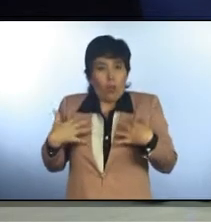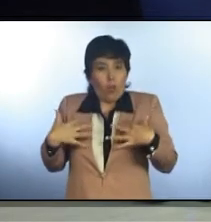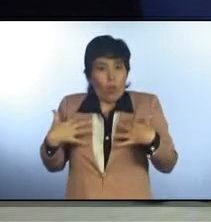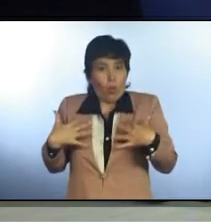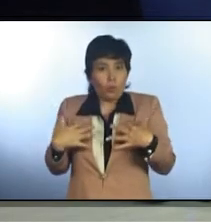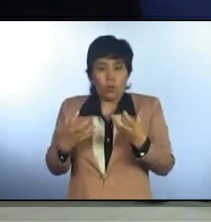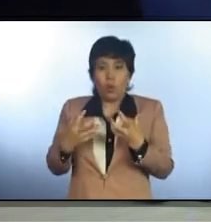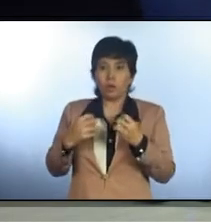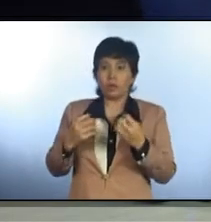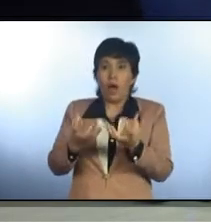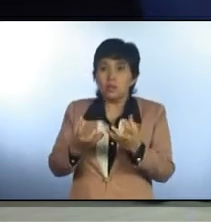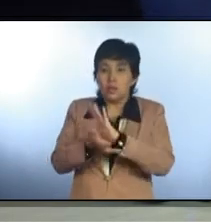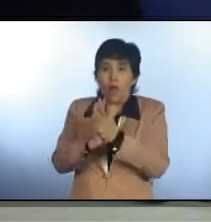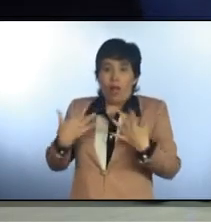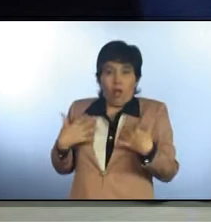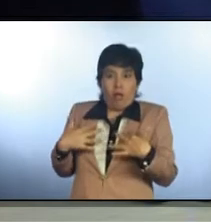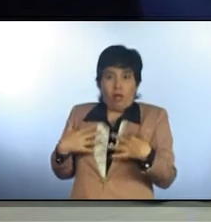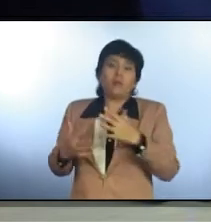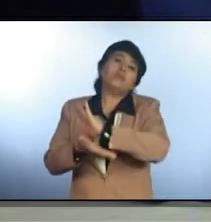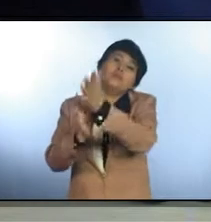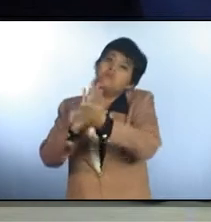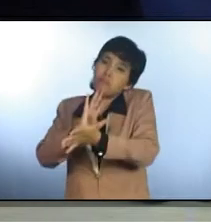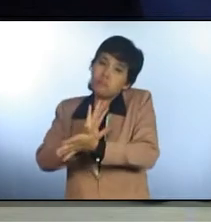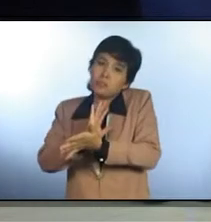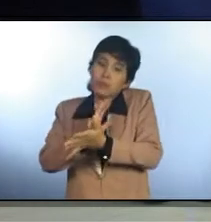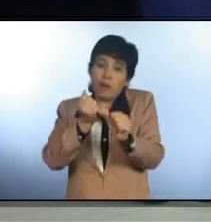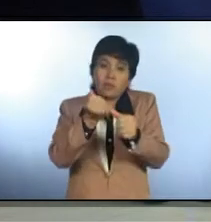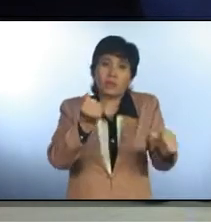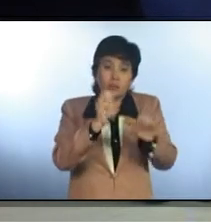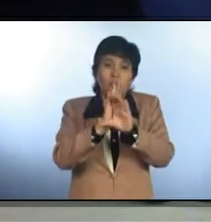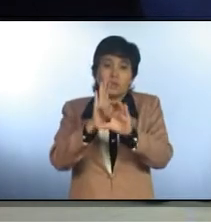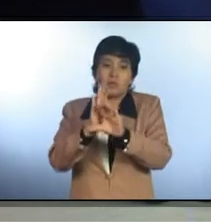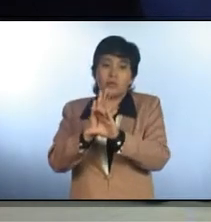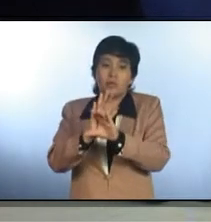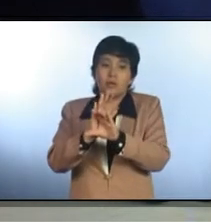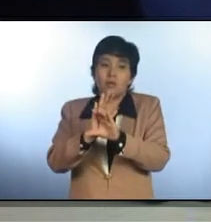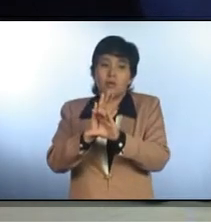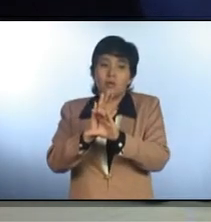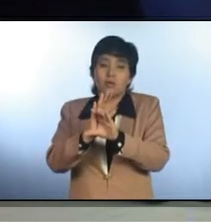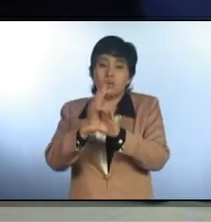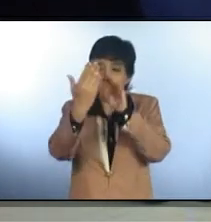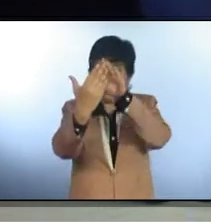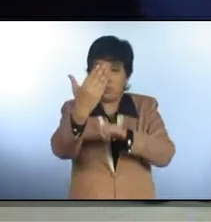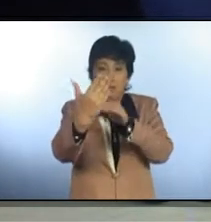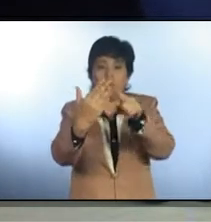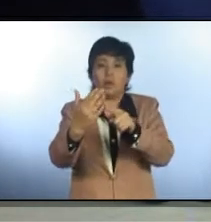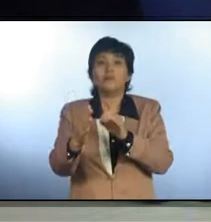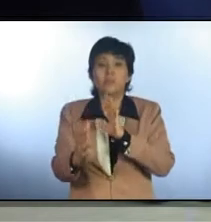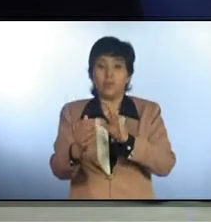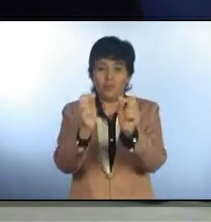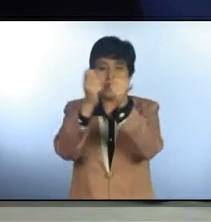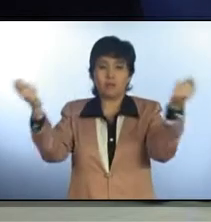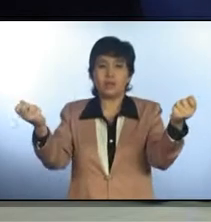They want to scare you. Recently, there's an advertisement on the sun. The sun on the front page, they'll talk about